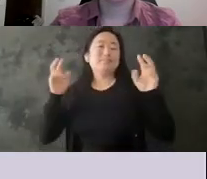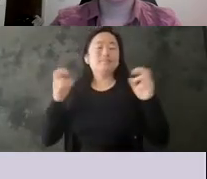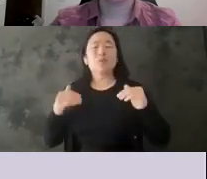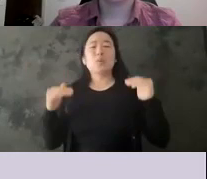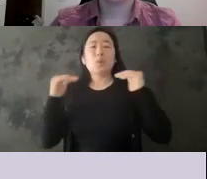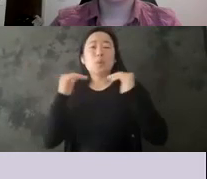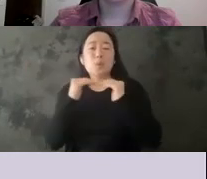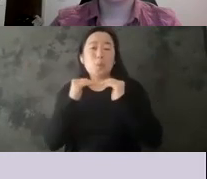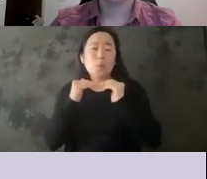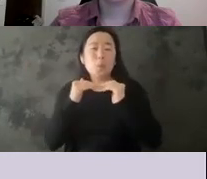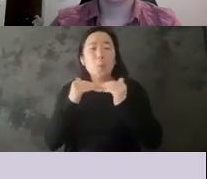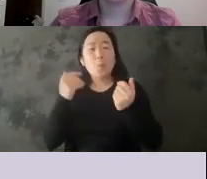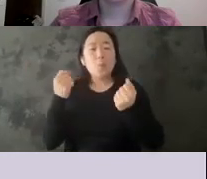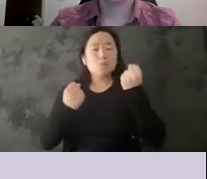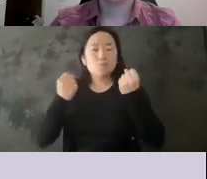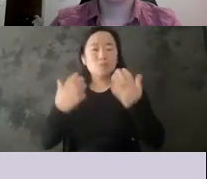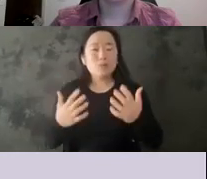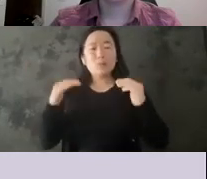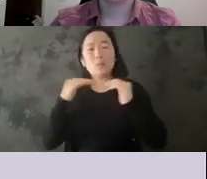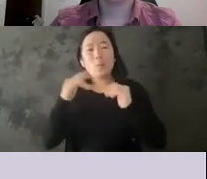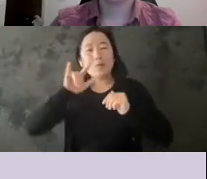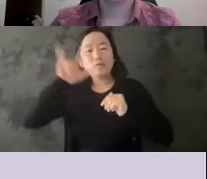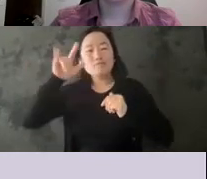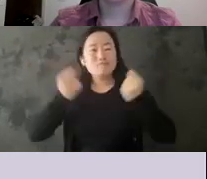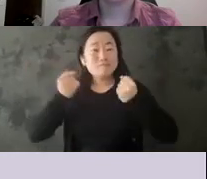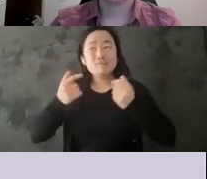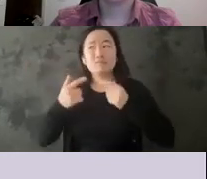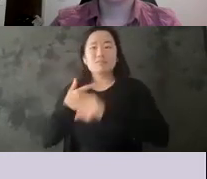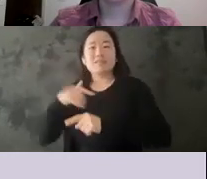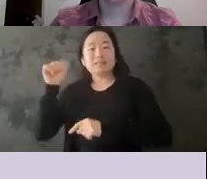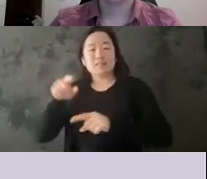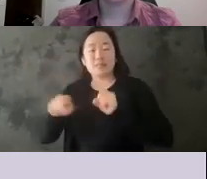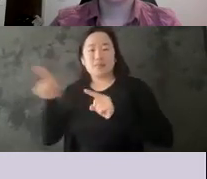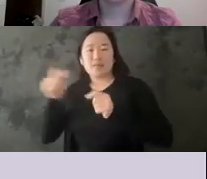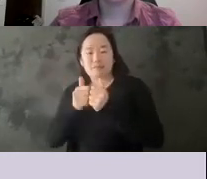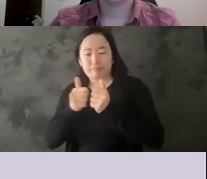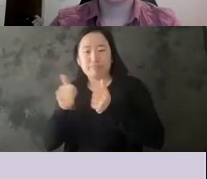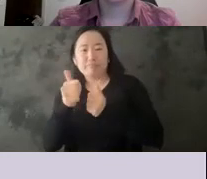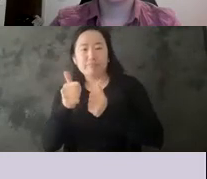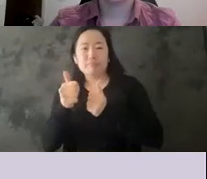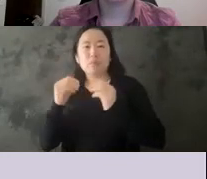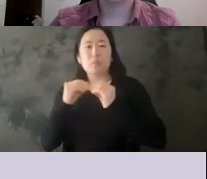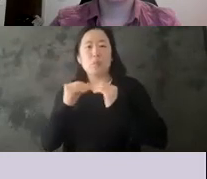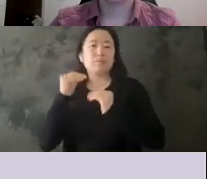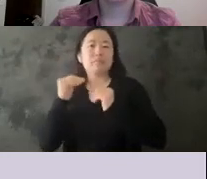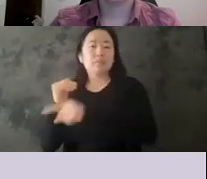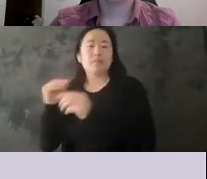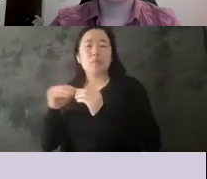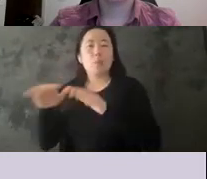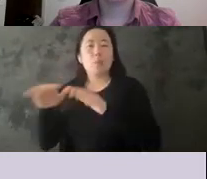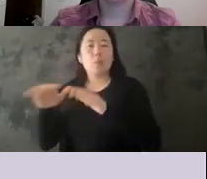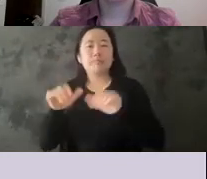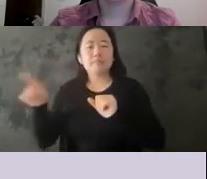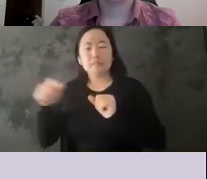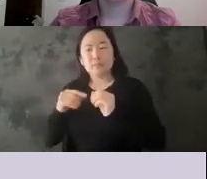healing journey. So creating a balance between helping the survivor build their tool belt of resources, and also asking